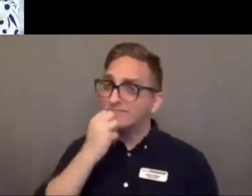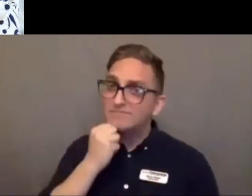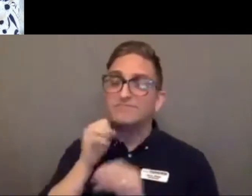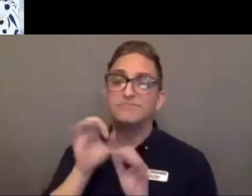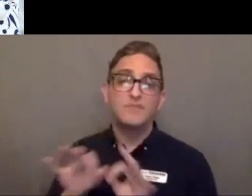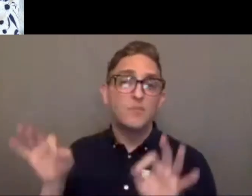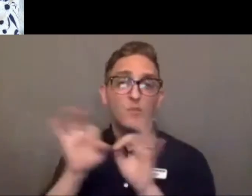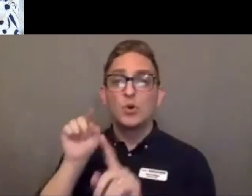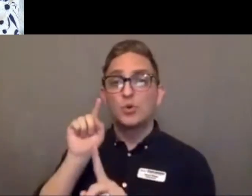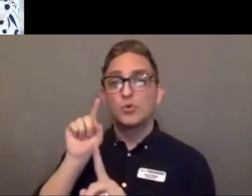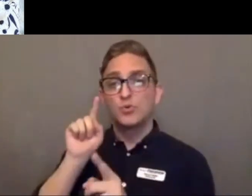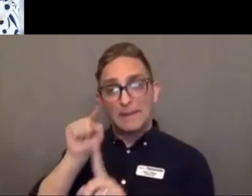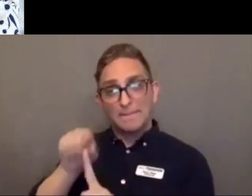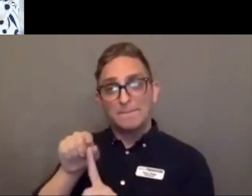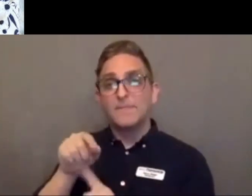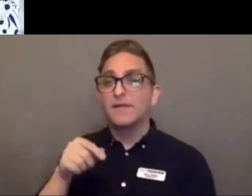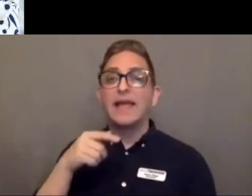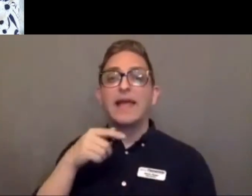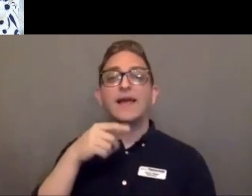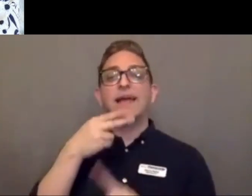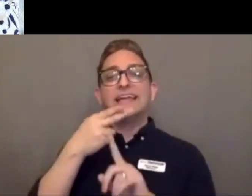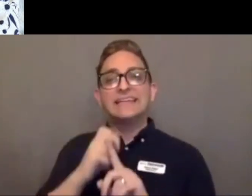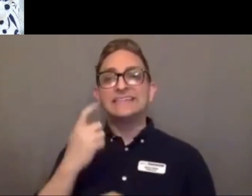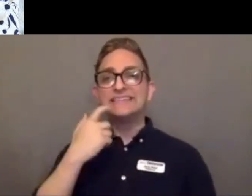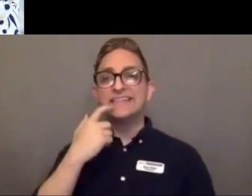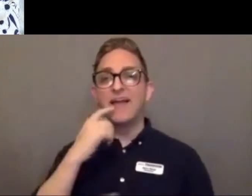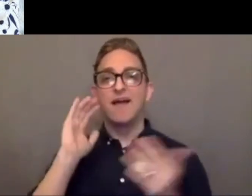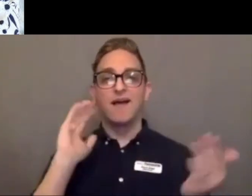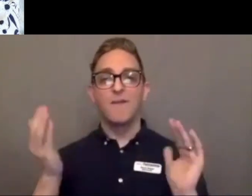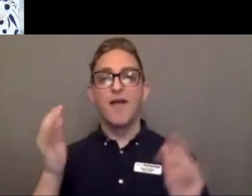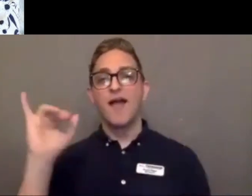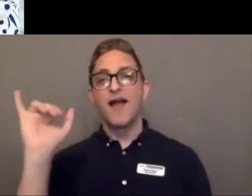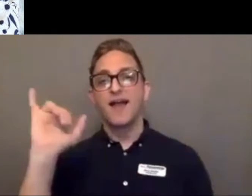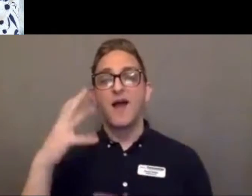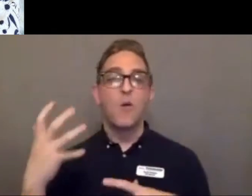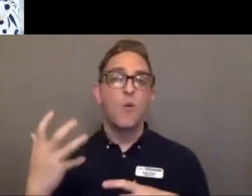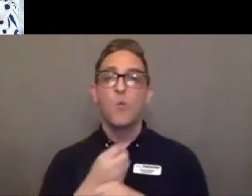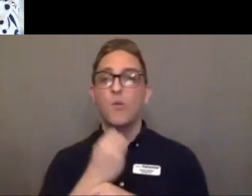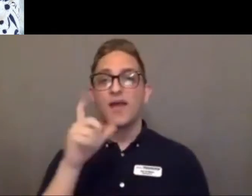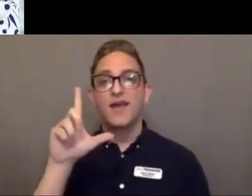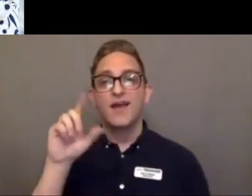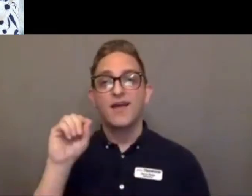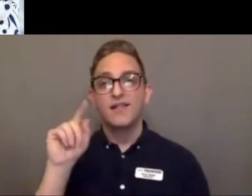have an iPad and internet access at home, and he compared it to winning the lottery.